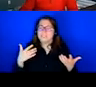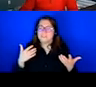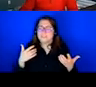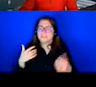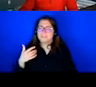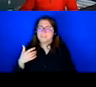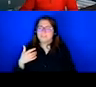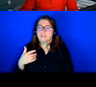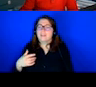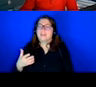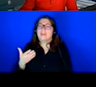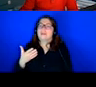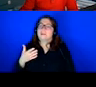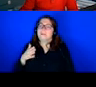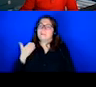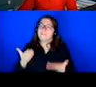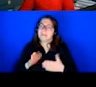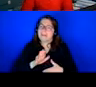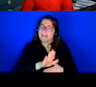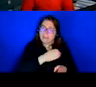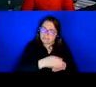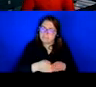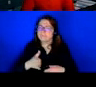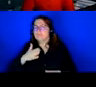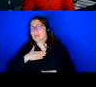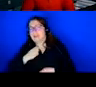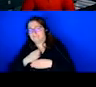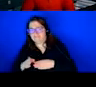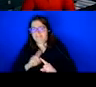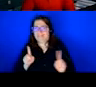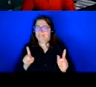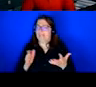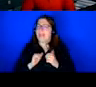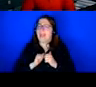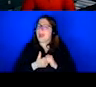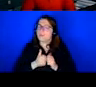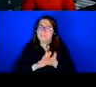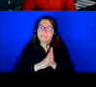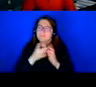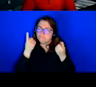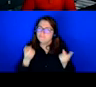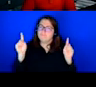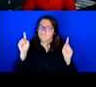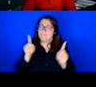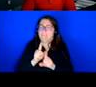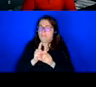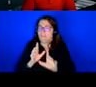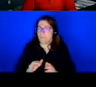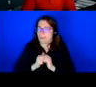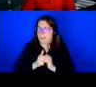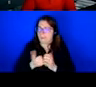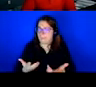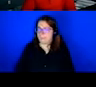similar backgrounds? Like, where would you find resources to be able to be an effective mentor